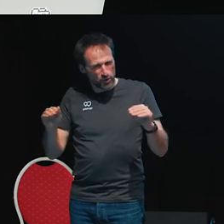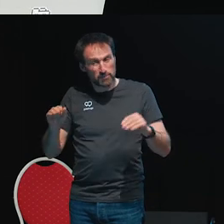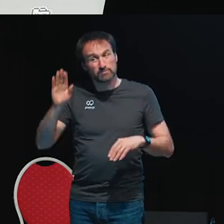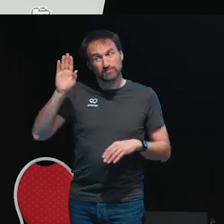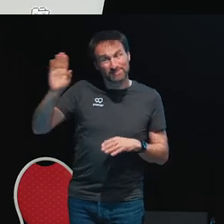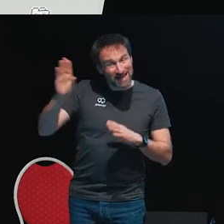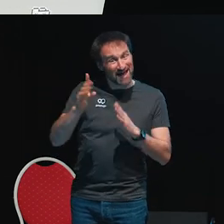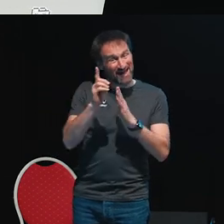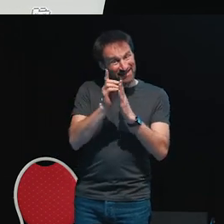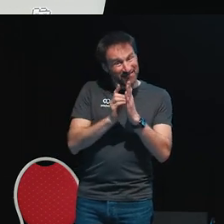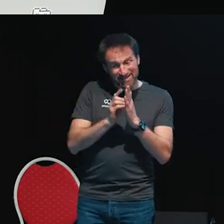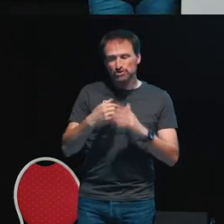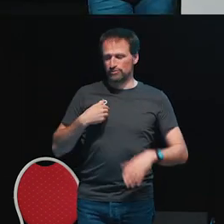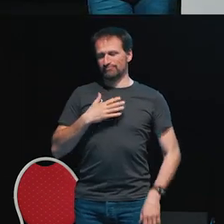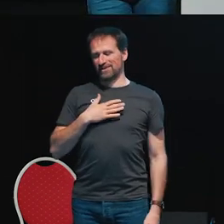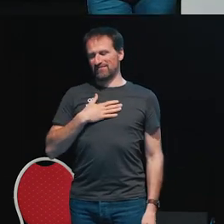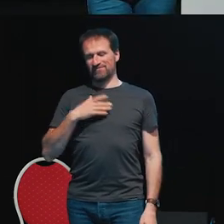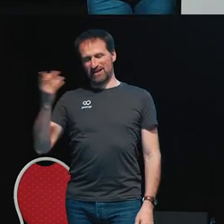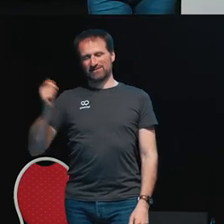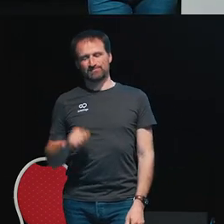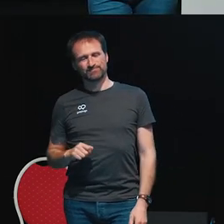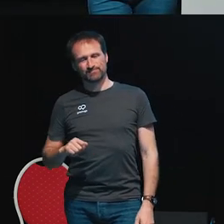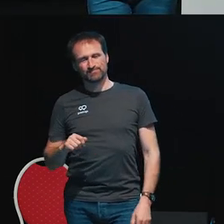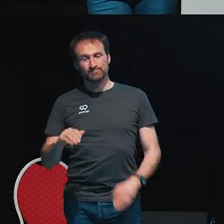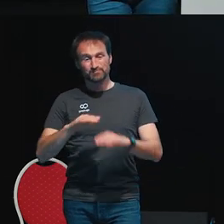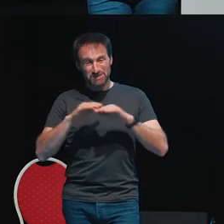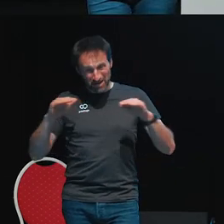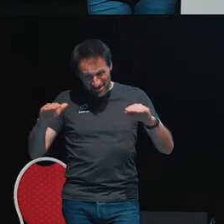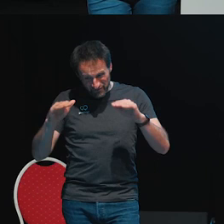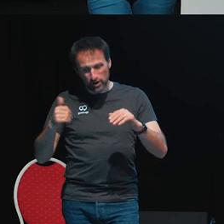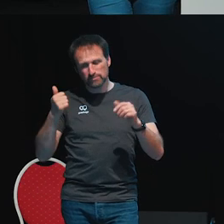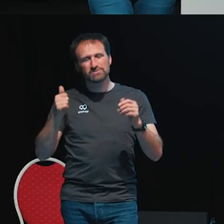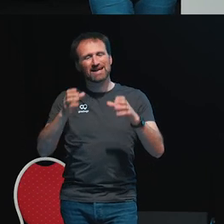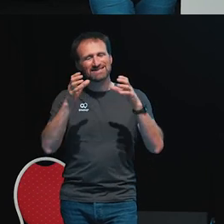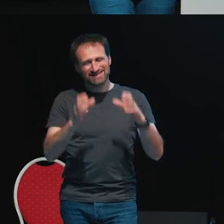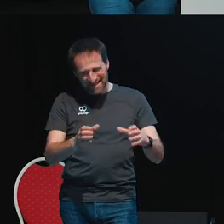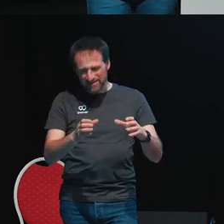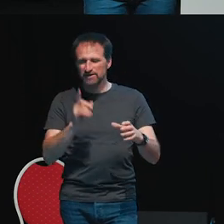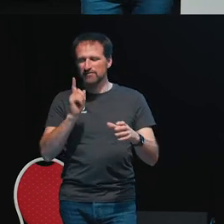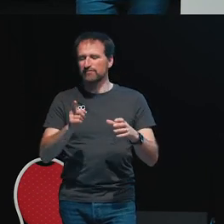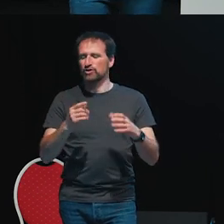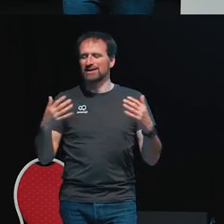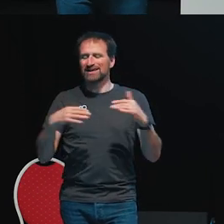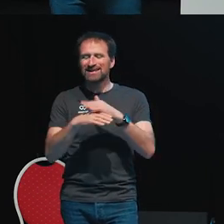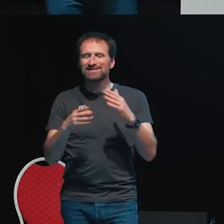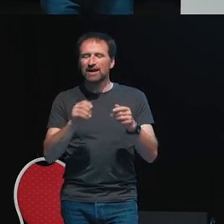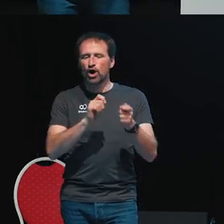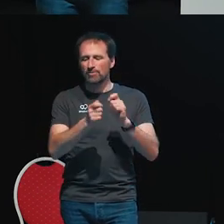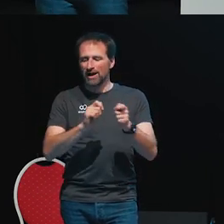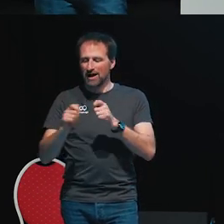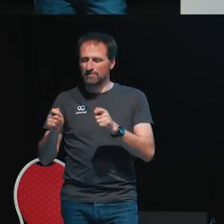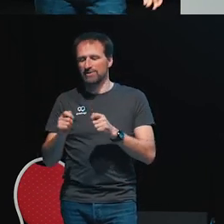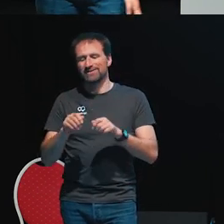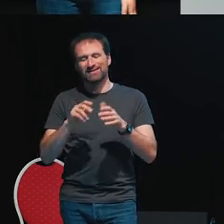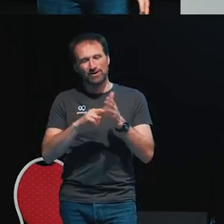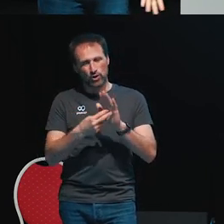like is web platform is a set of interoperably implemented technologies available to developers across